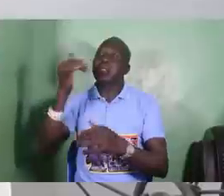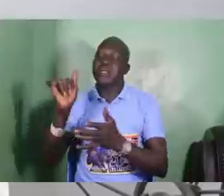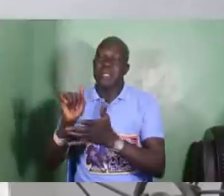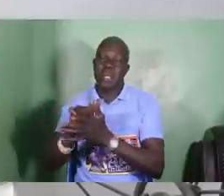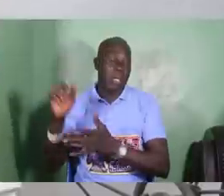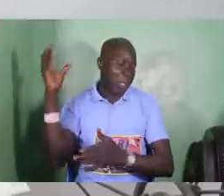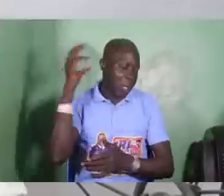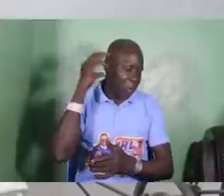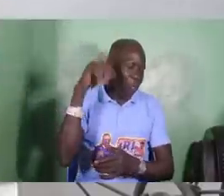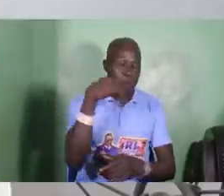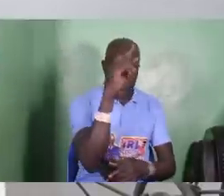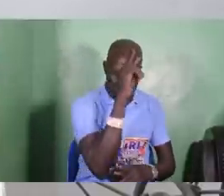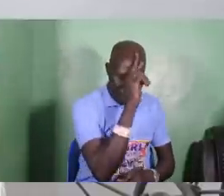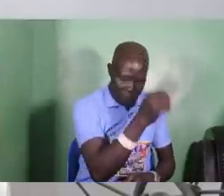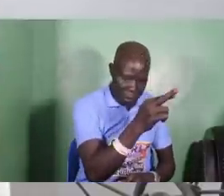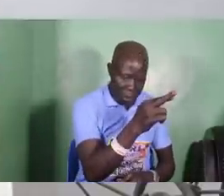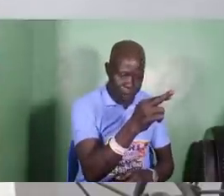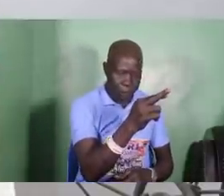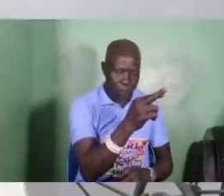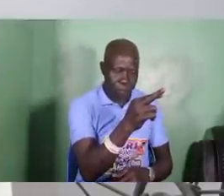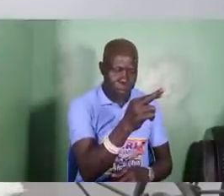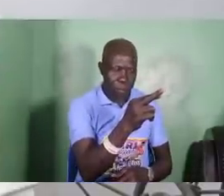said, hear me, sir.